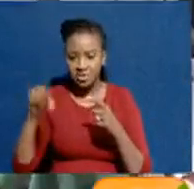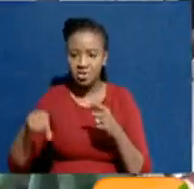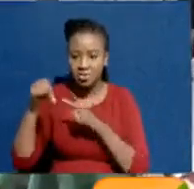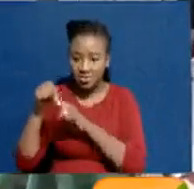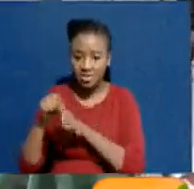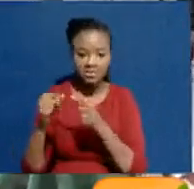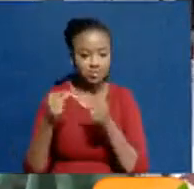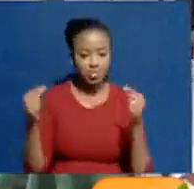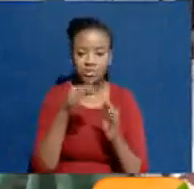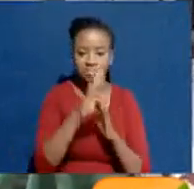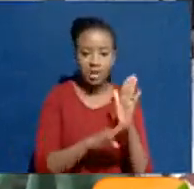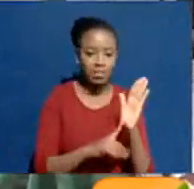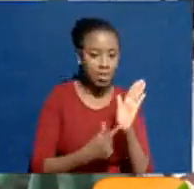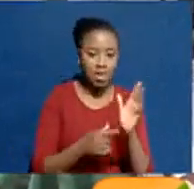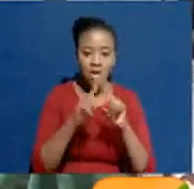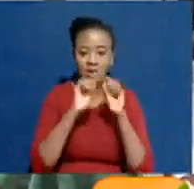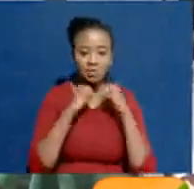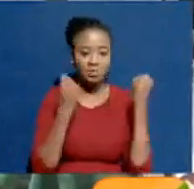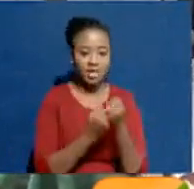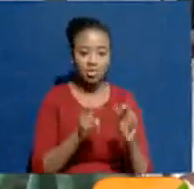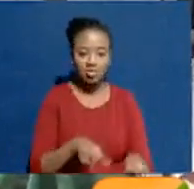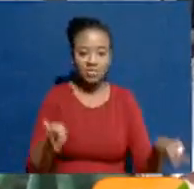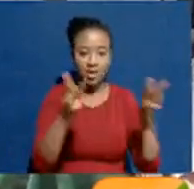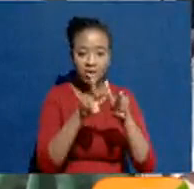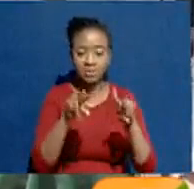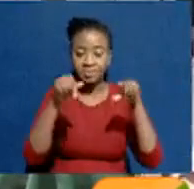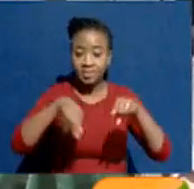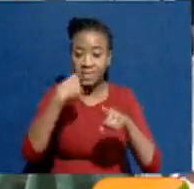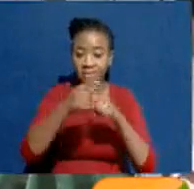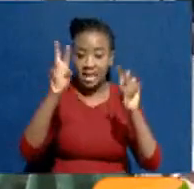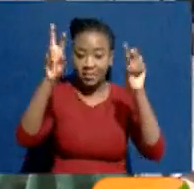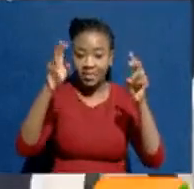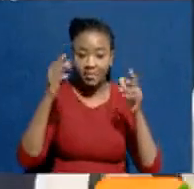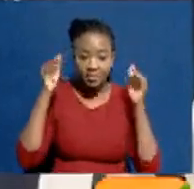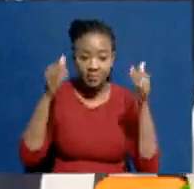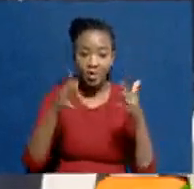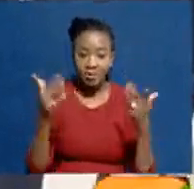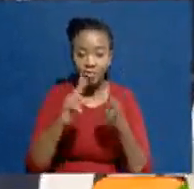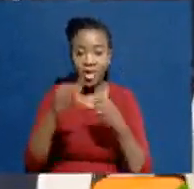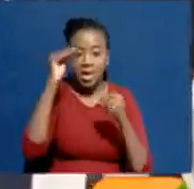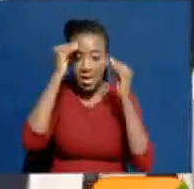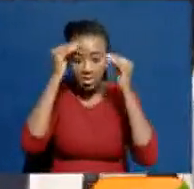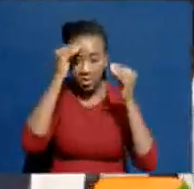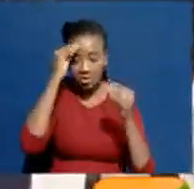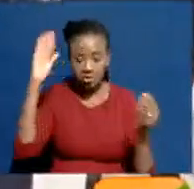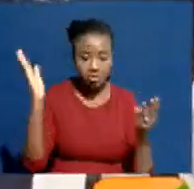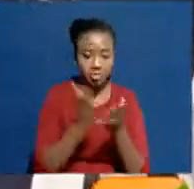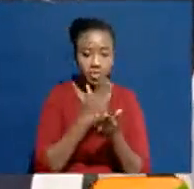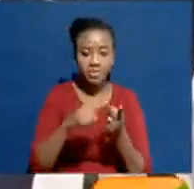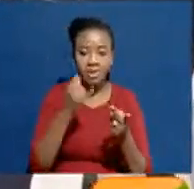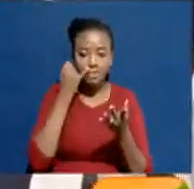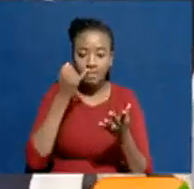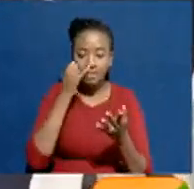the biblical and societal values. This year's theme focused on education and eradicating drug abuse in